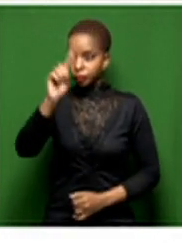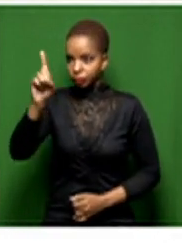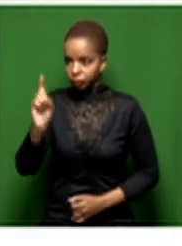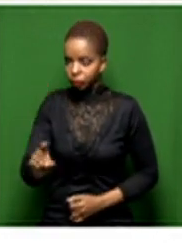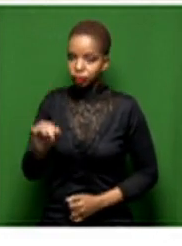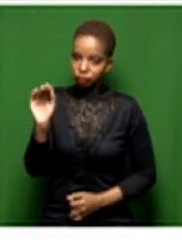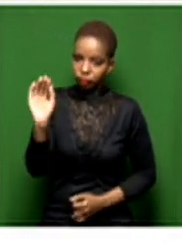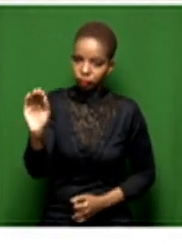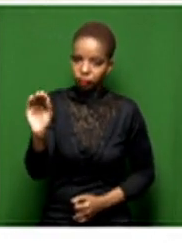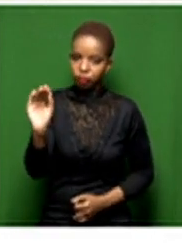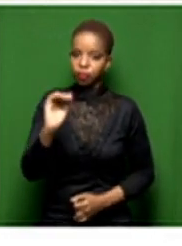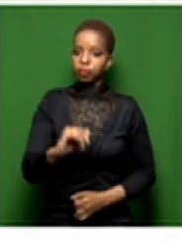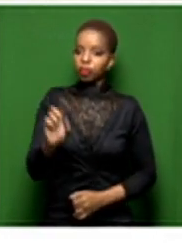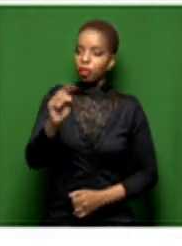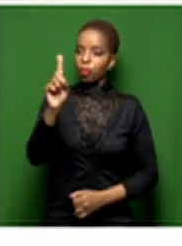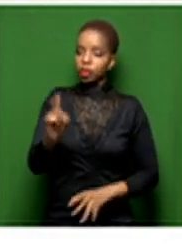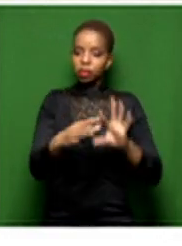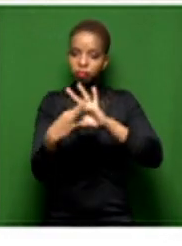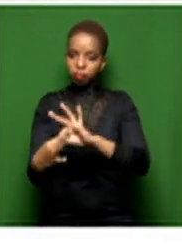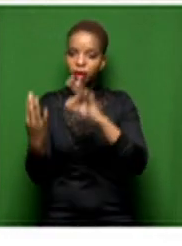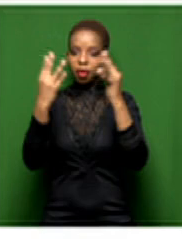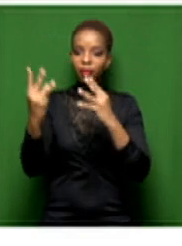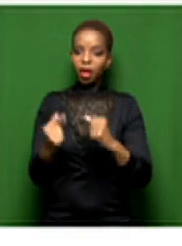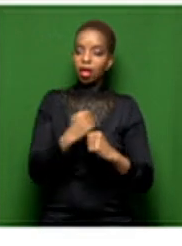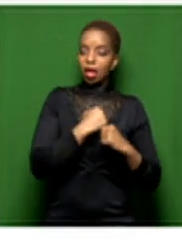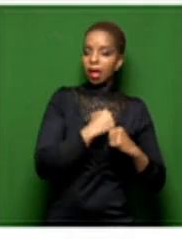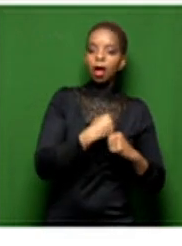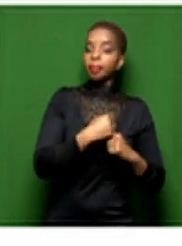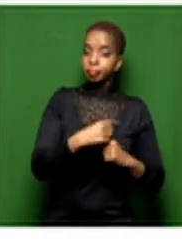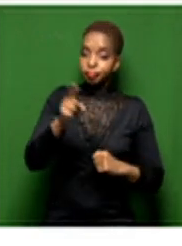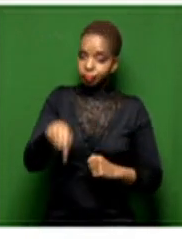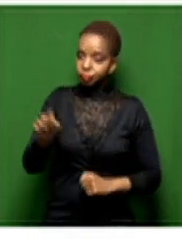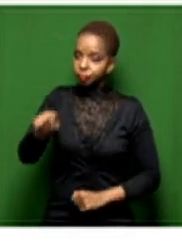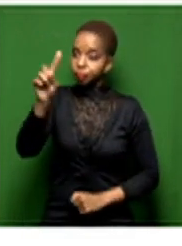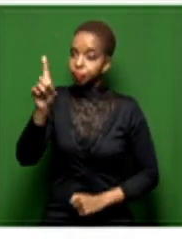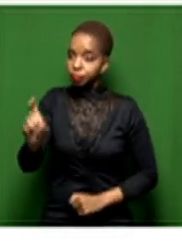to ask a question that relates to finances in terms of understanding